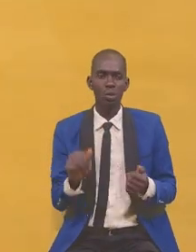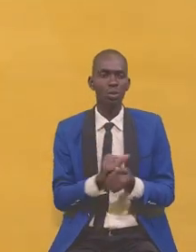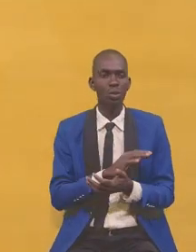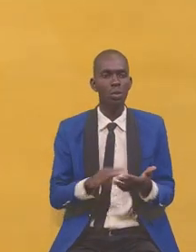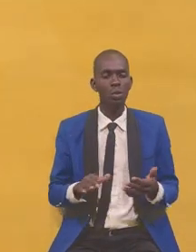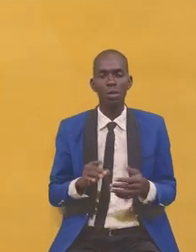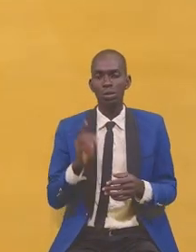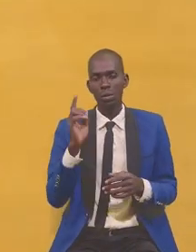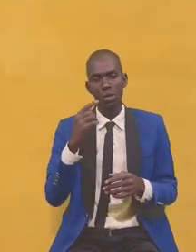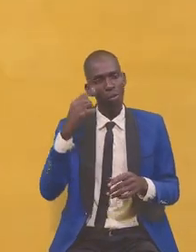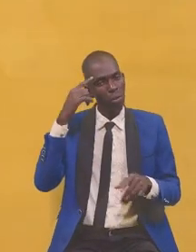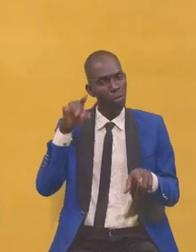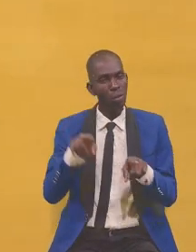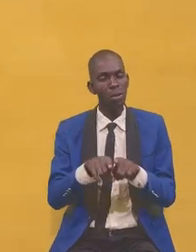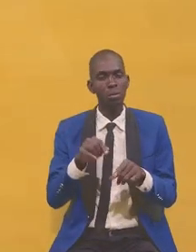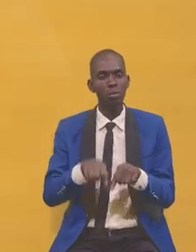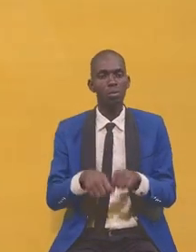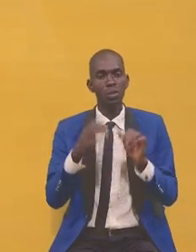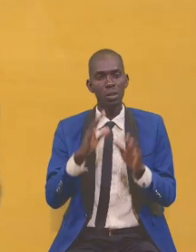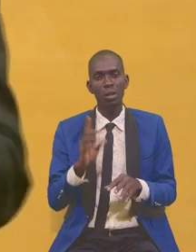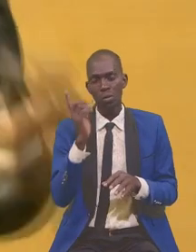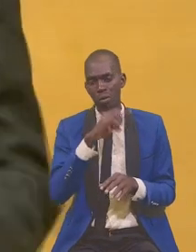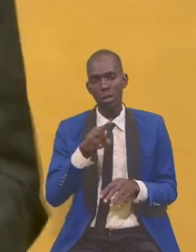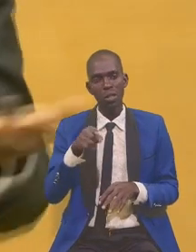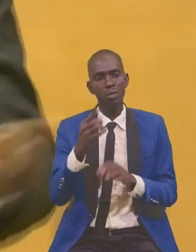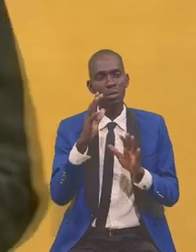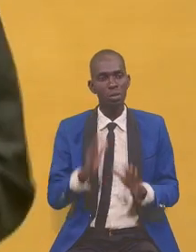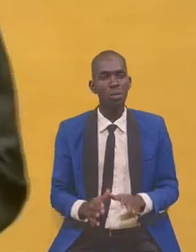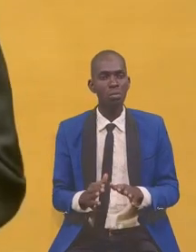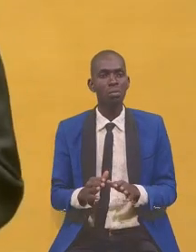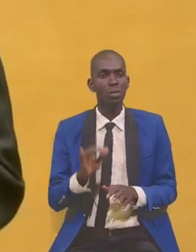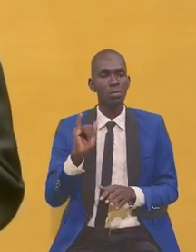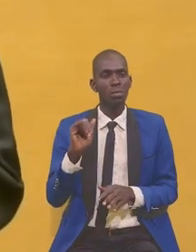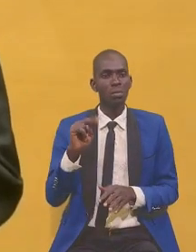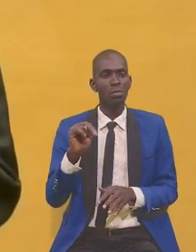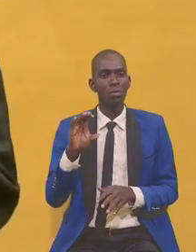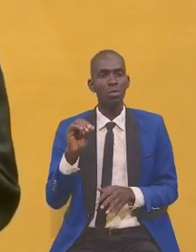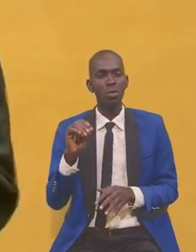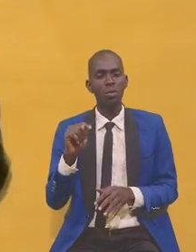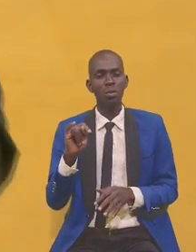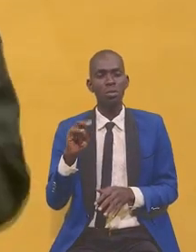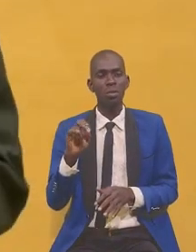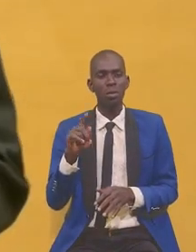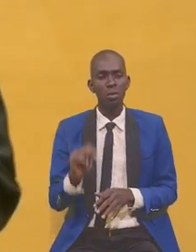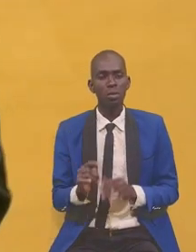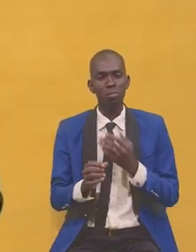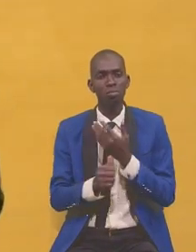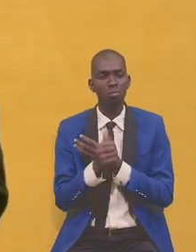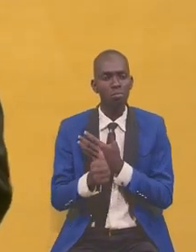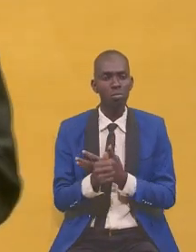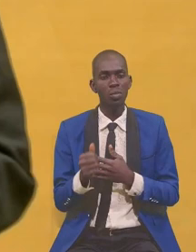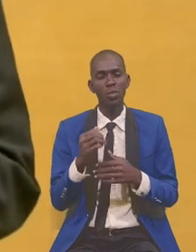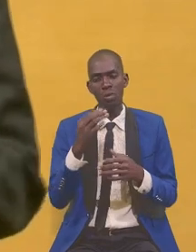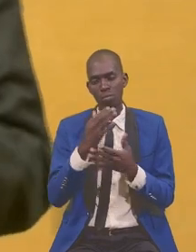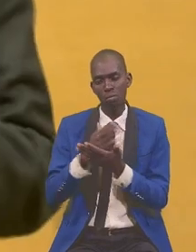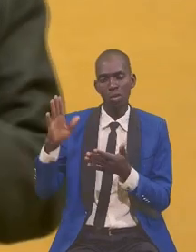truth breakers, false accusers, incontinent fears, despisers of those that are good. Look at verse 4.